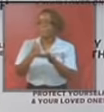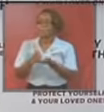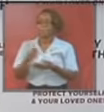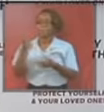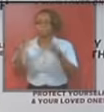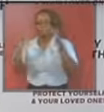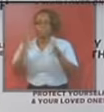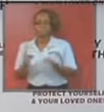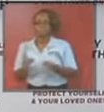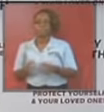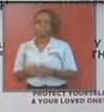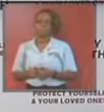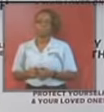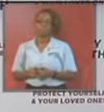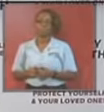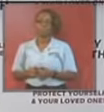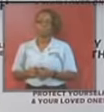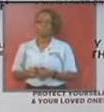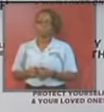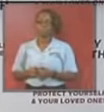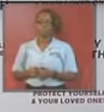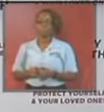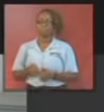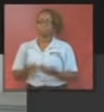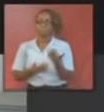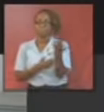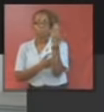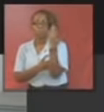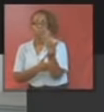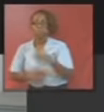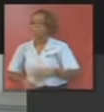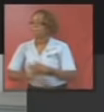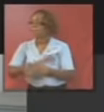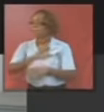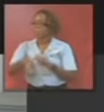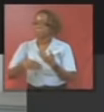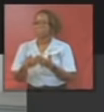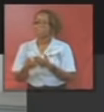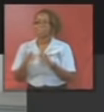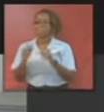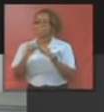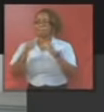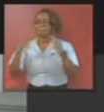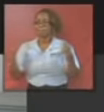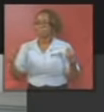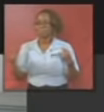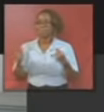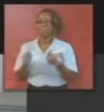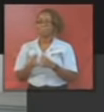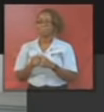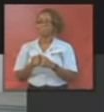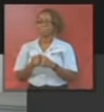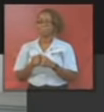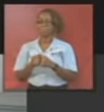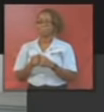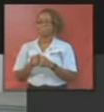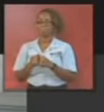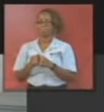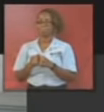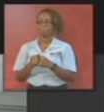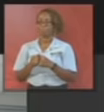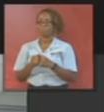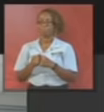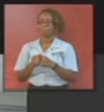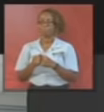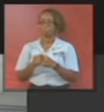Hi, morning everyone. Rashad Khan here from Guardian Media Limited. CMO, I'd just like to touch on that last response you